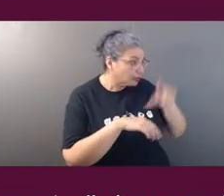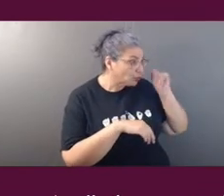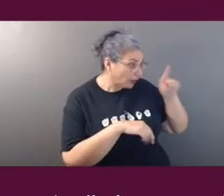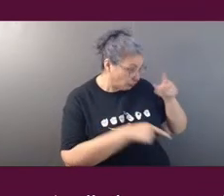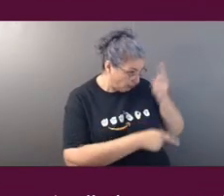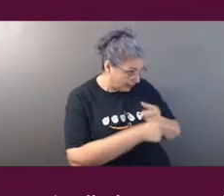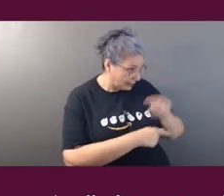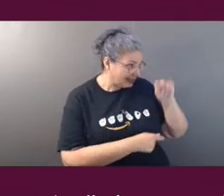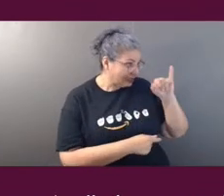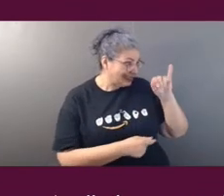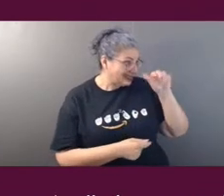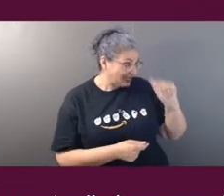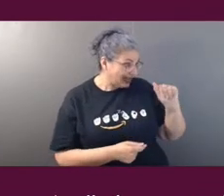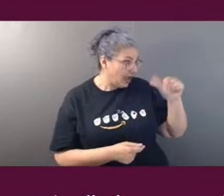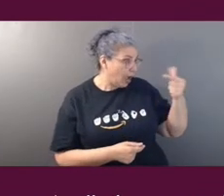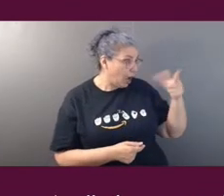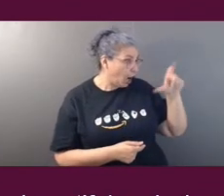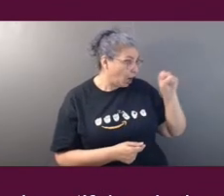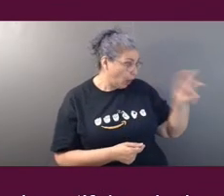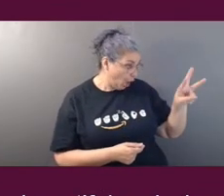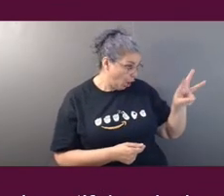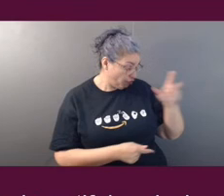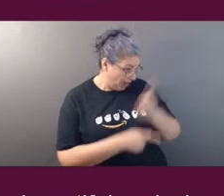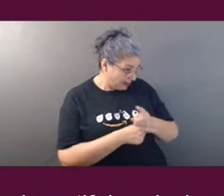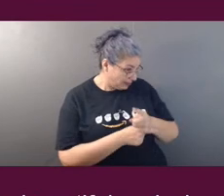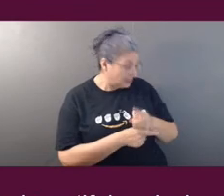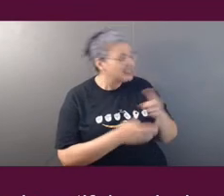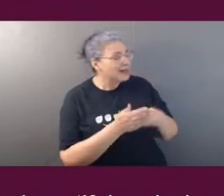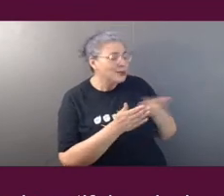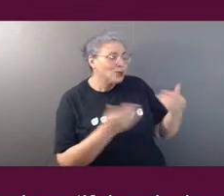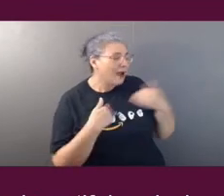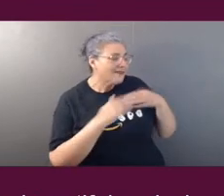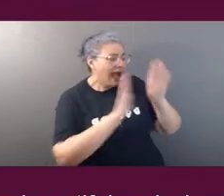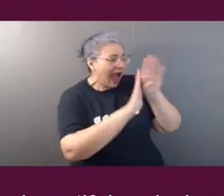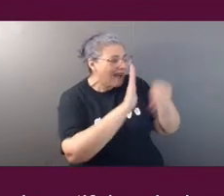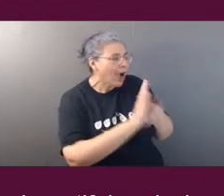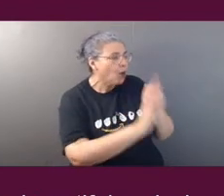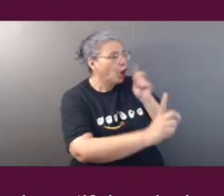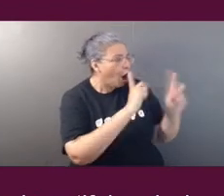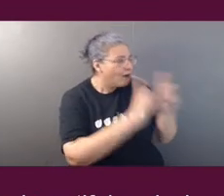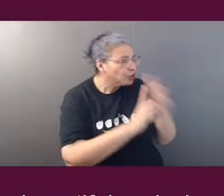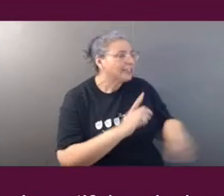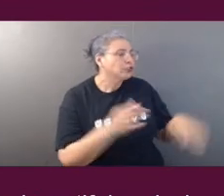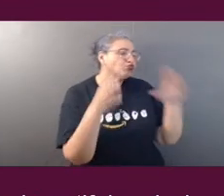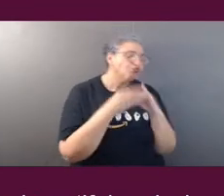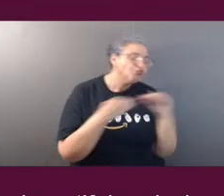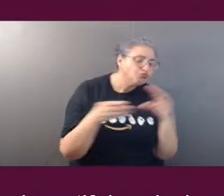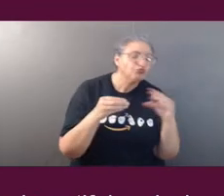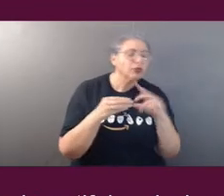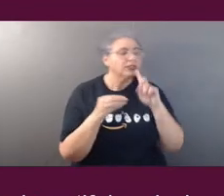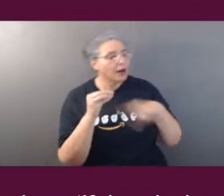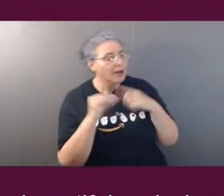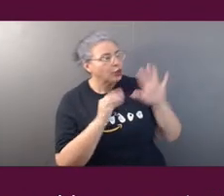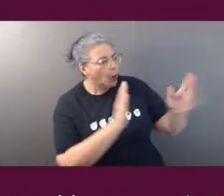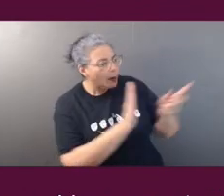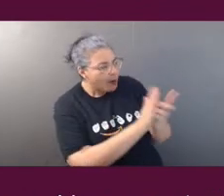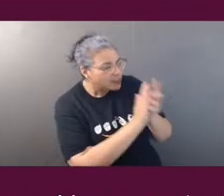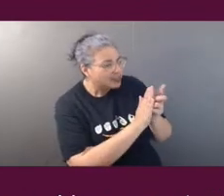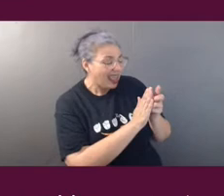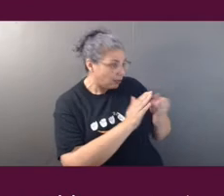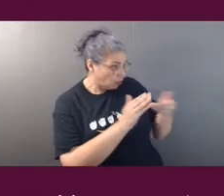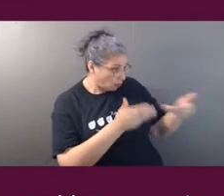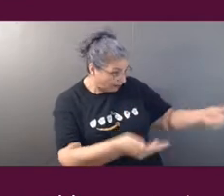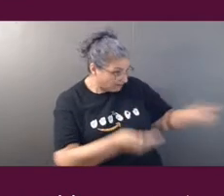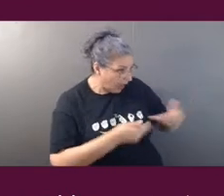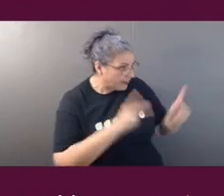Glow, which I think is so beautiful, and where you sometimes have 30-minute spare conversations, whim moments, and you